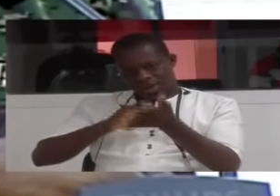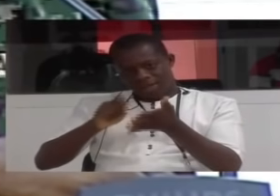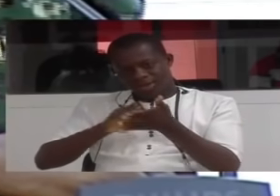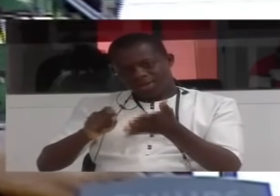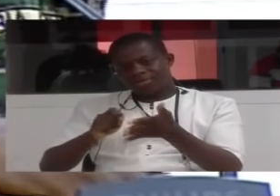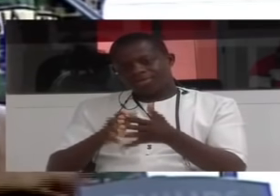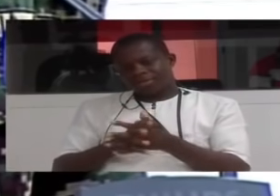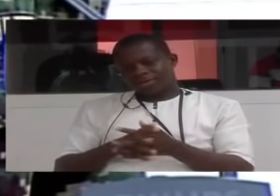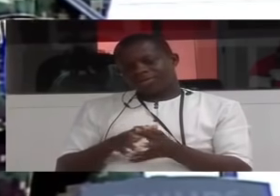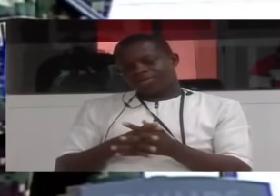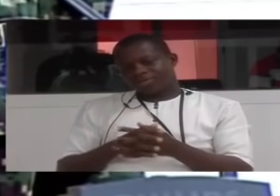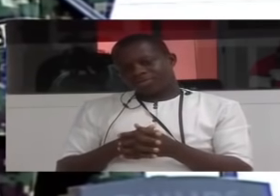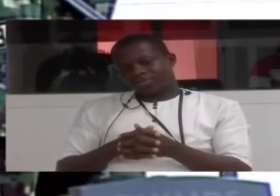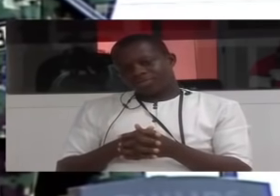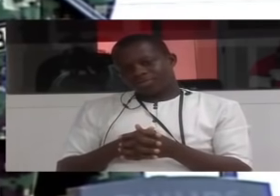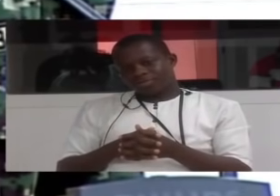number.